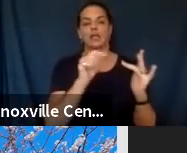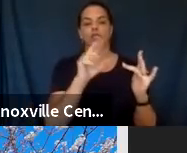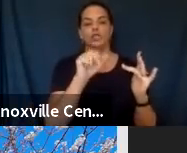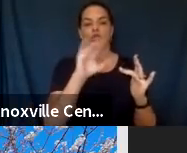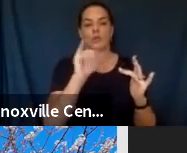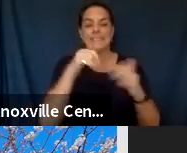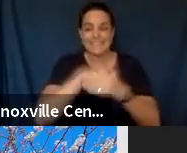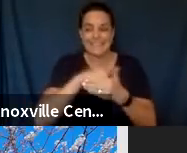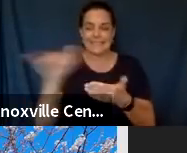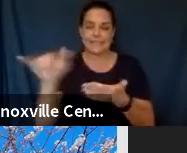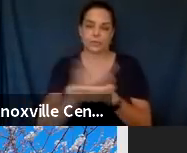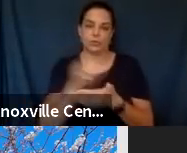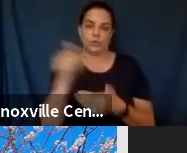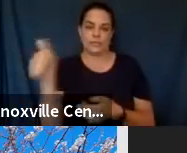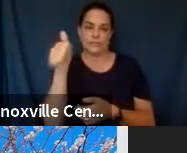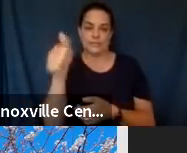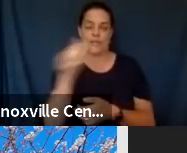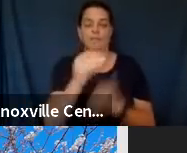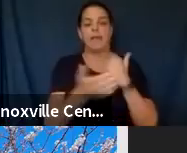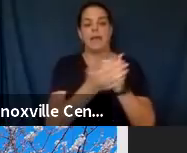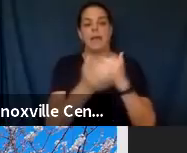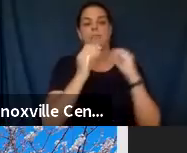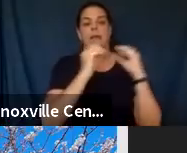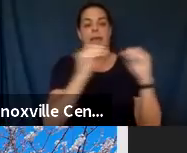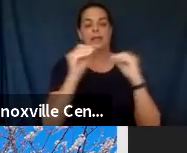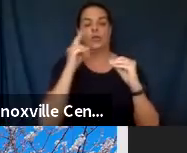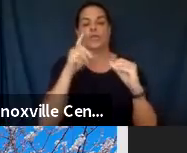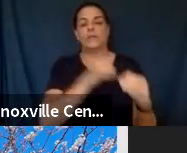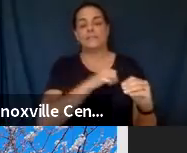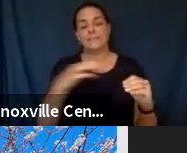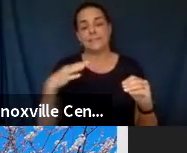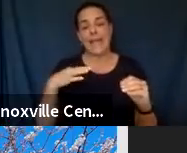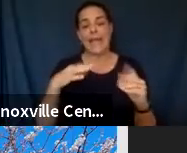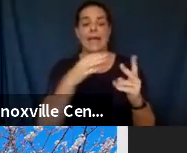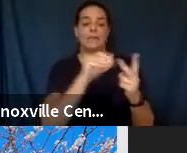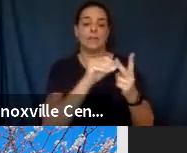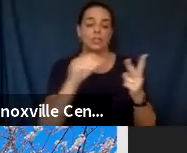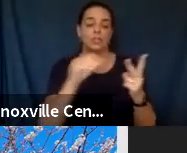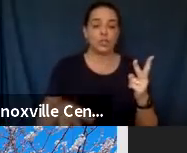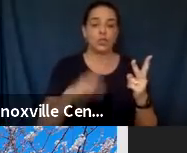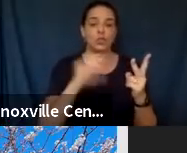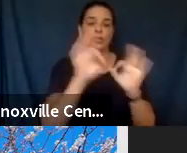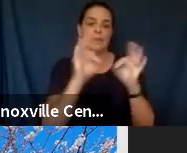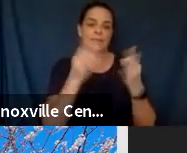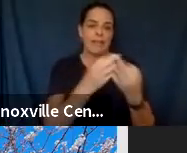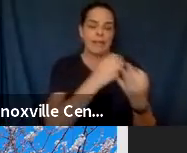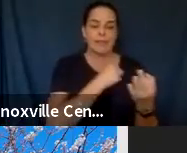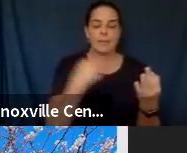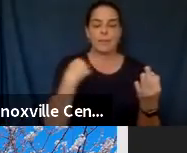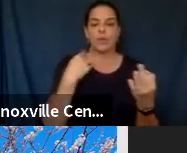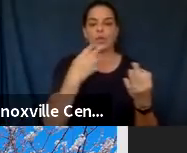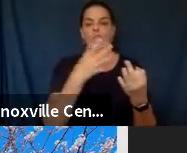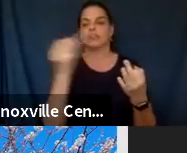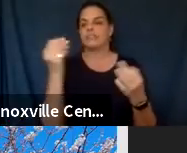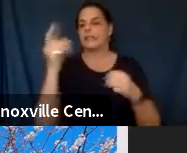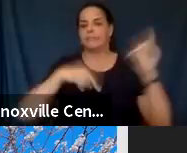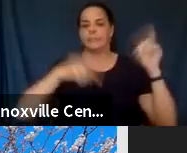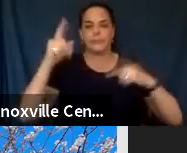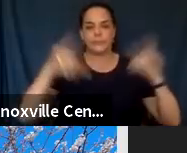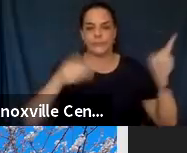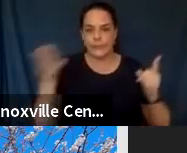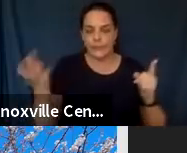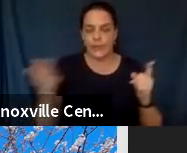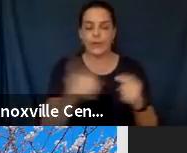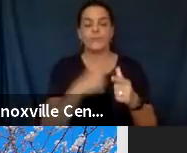itself, and helping with education for their staff members and students and family members and whatnot there. And